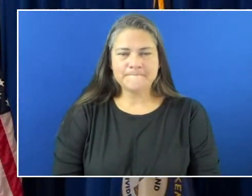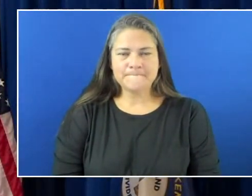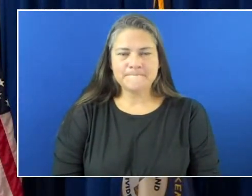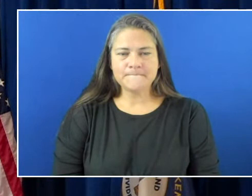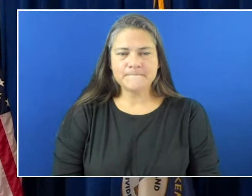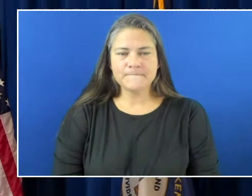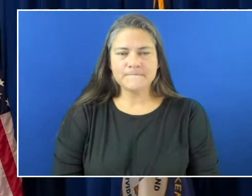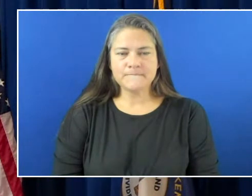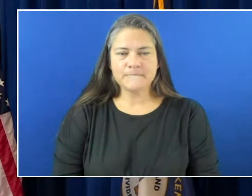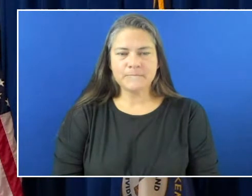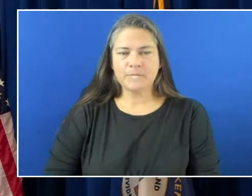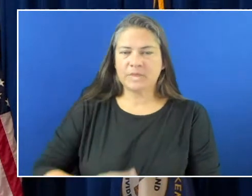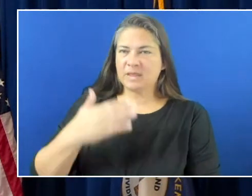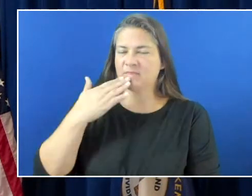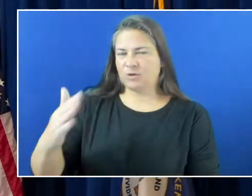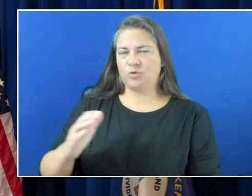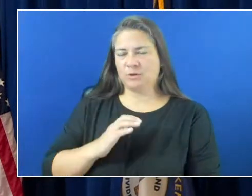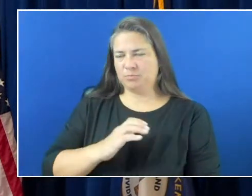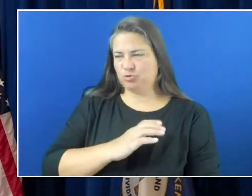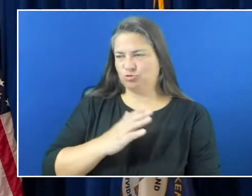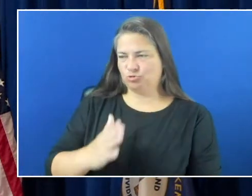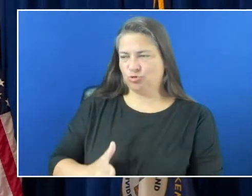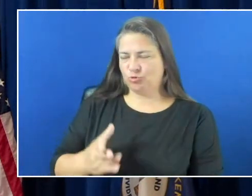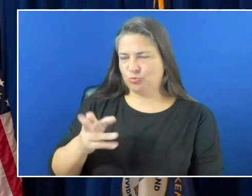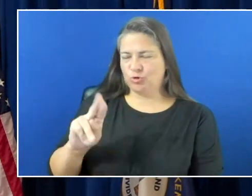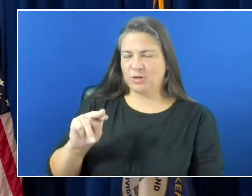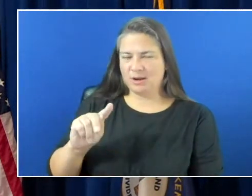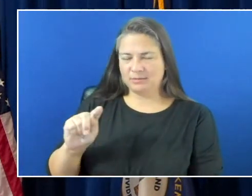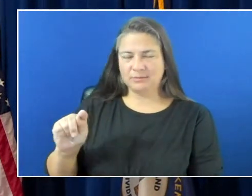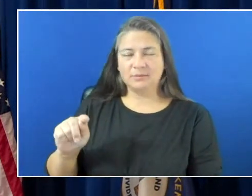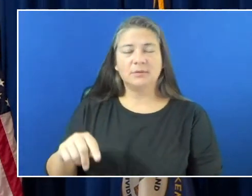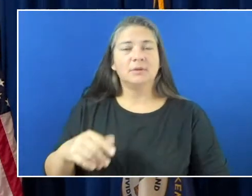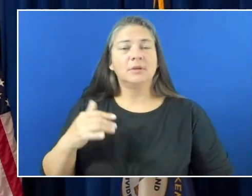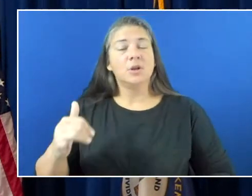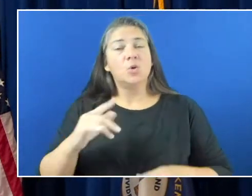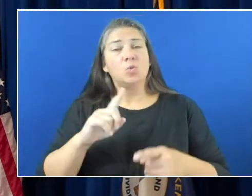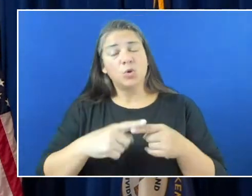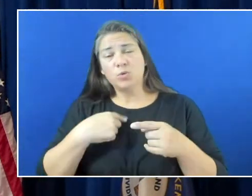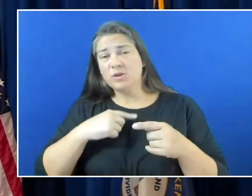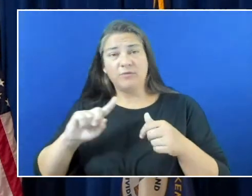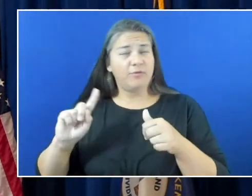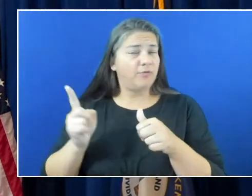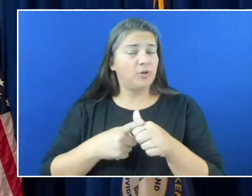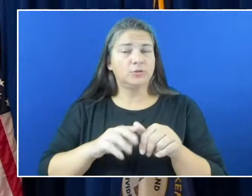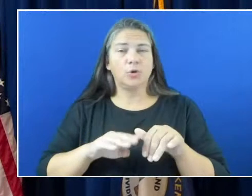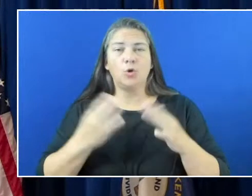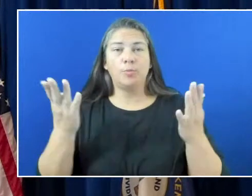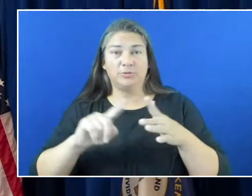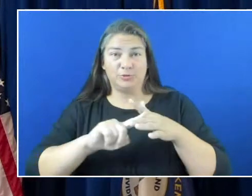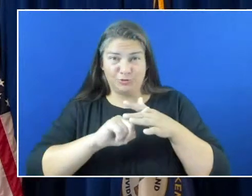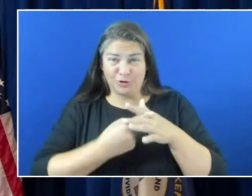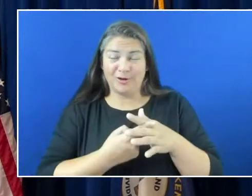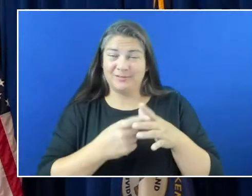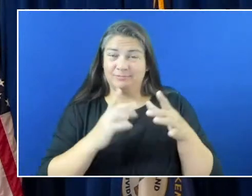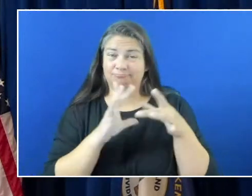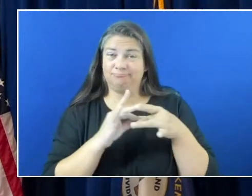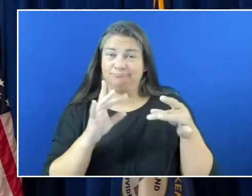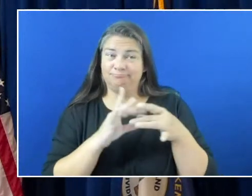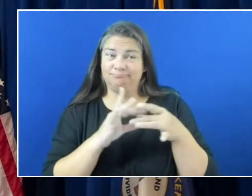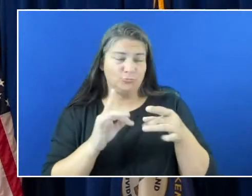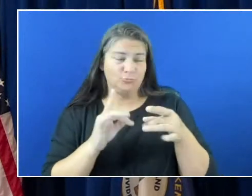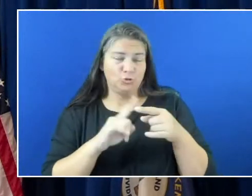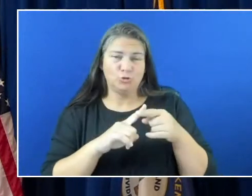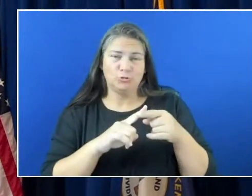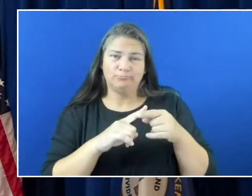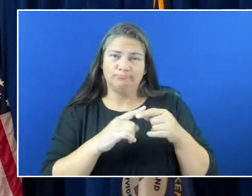Thank you, Commissioner Burnett. When we began planning this operation, our goal was to conduct a rescue